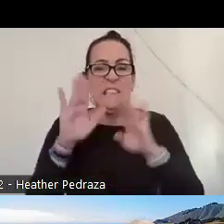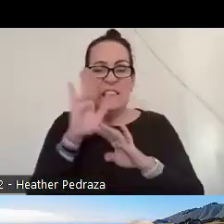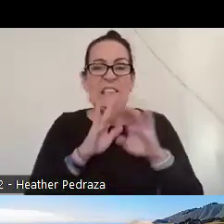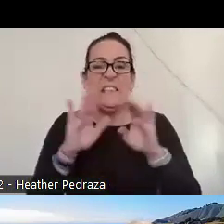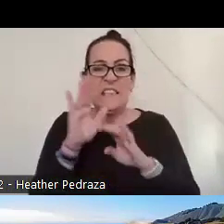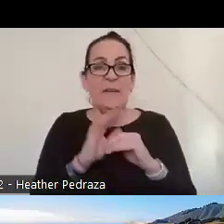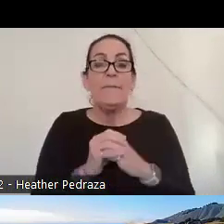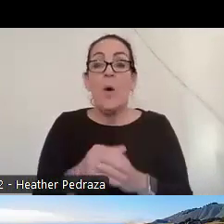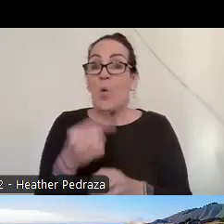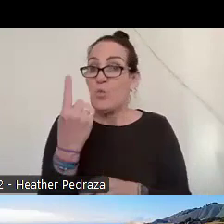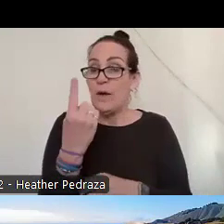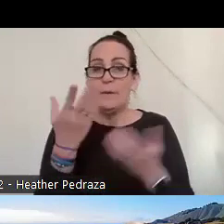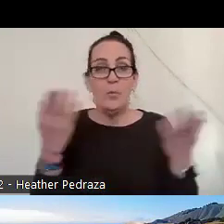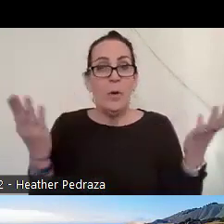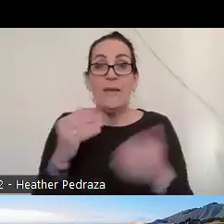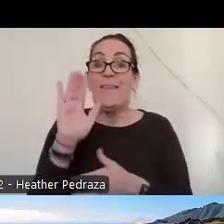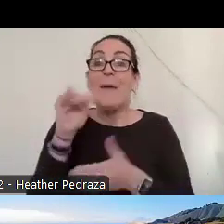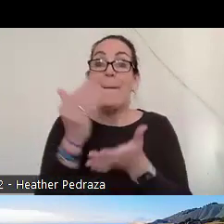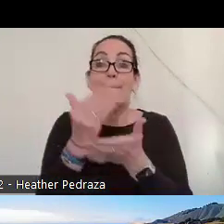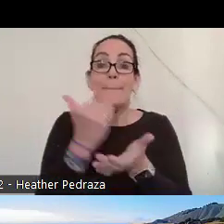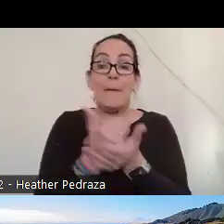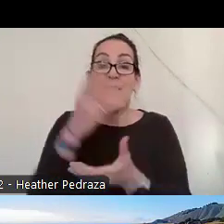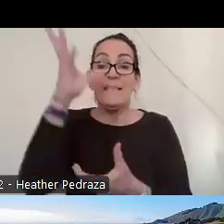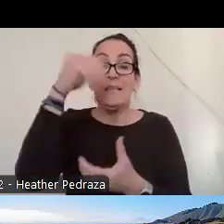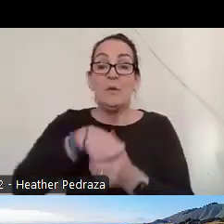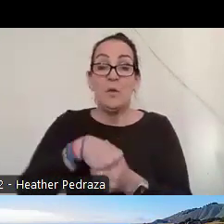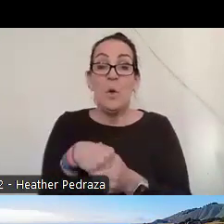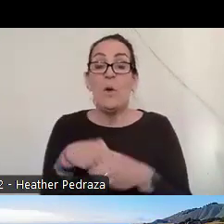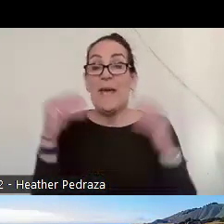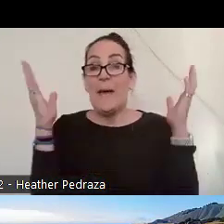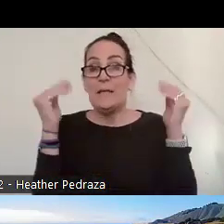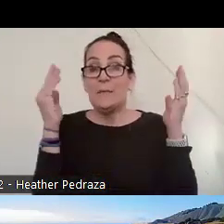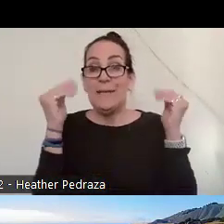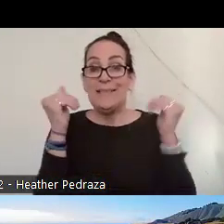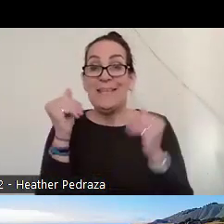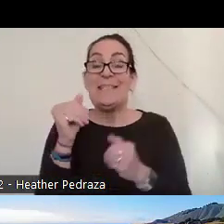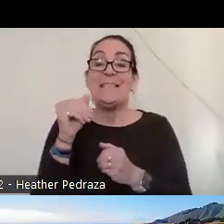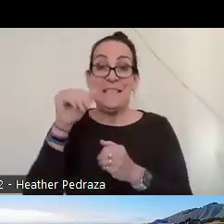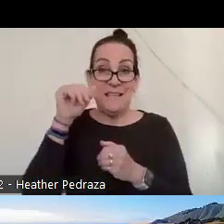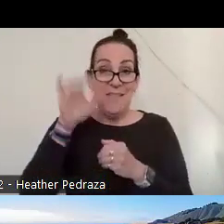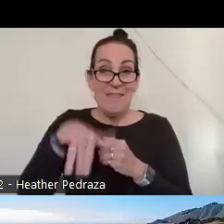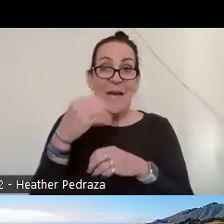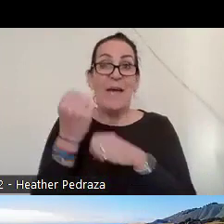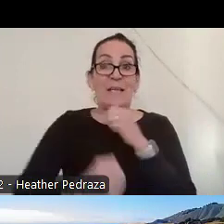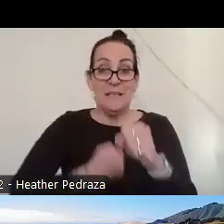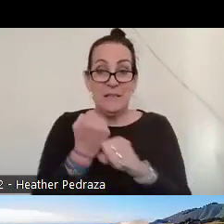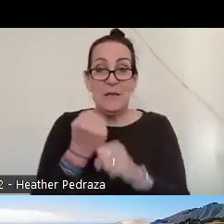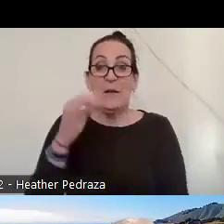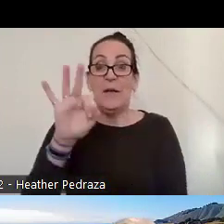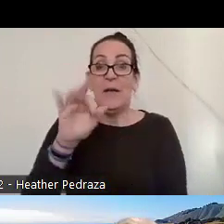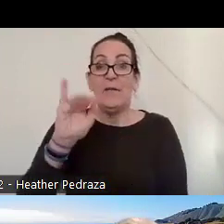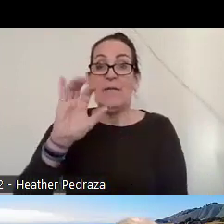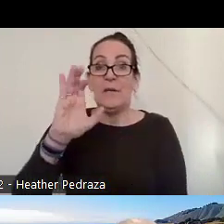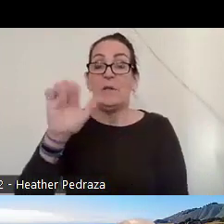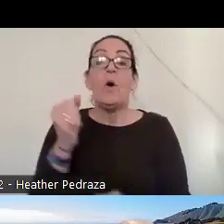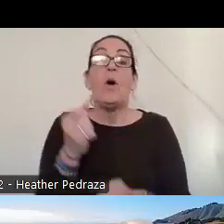of them is that the budget does include this expectation that within the upcoming fiscal year, about 500,000 people are going to lose access